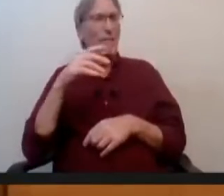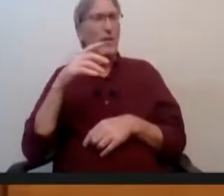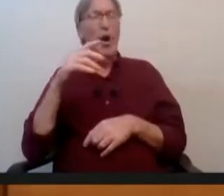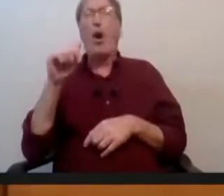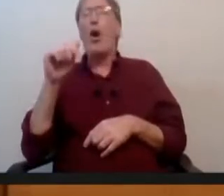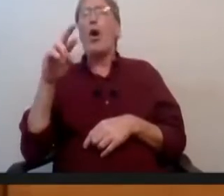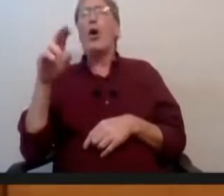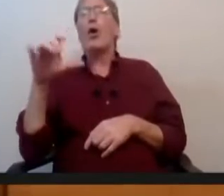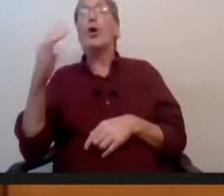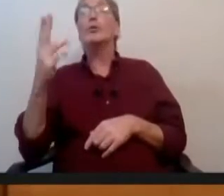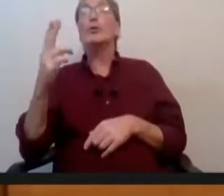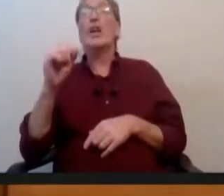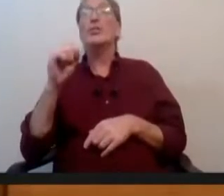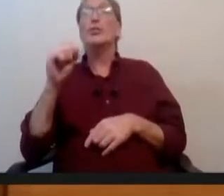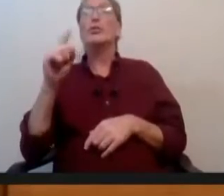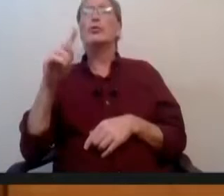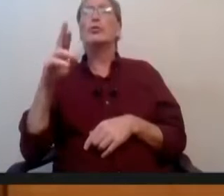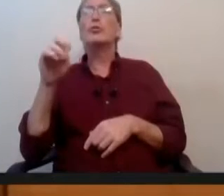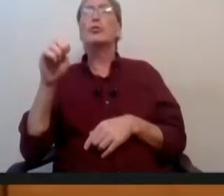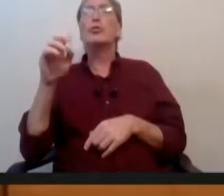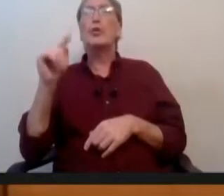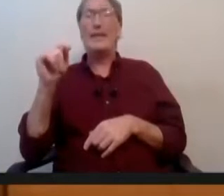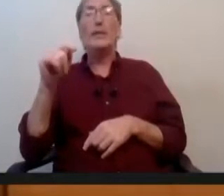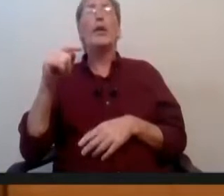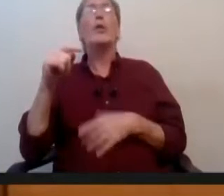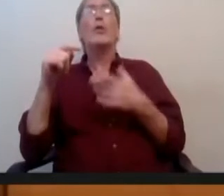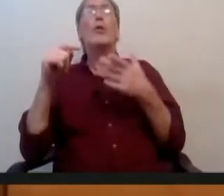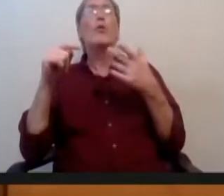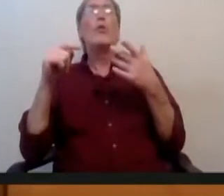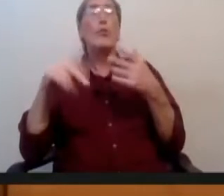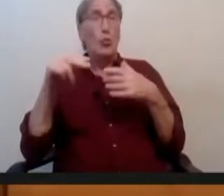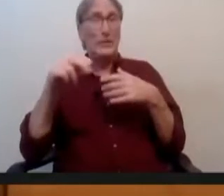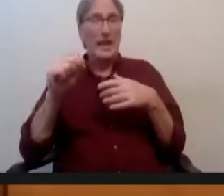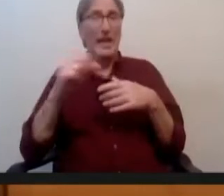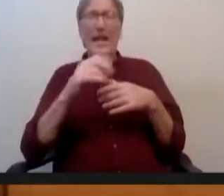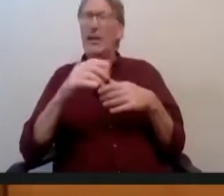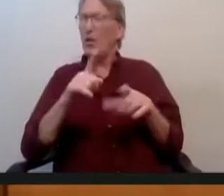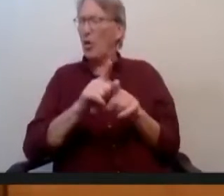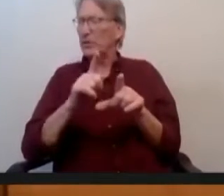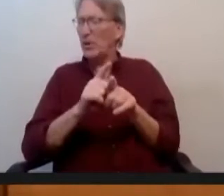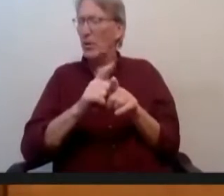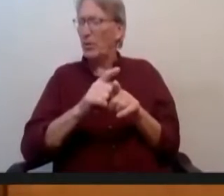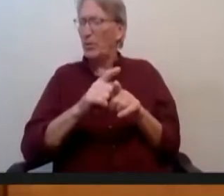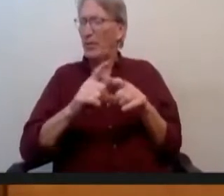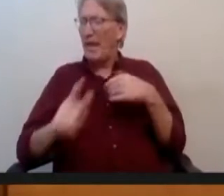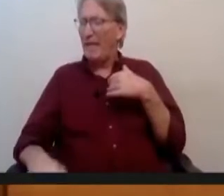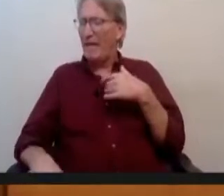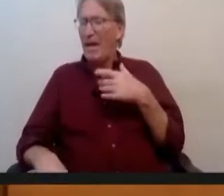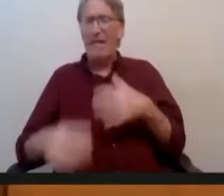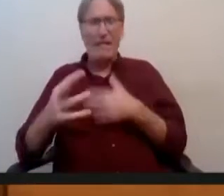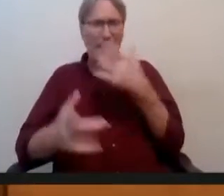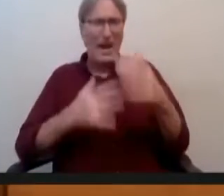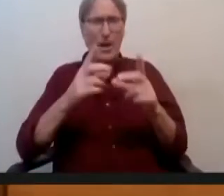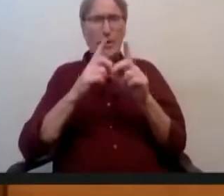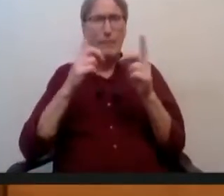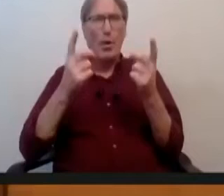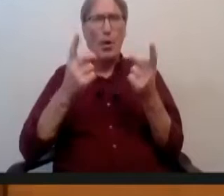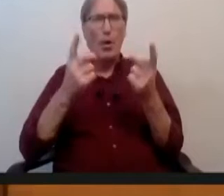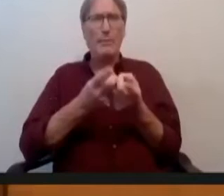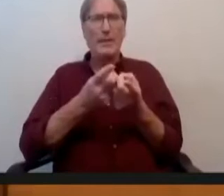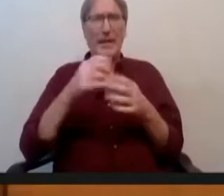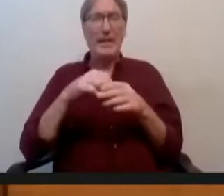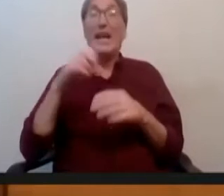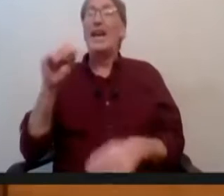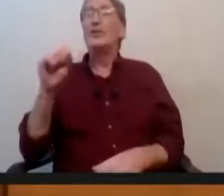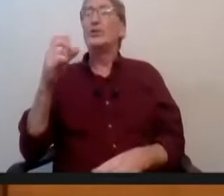Street on the north side. And then we also had the fire station in Shady Side